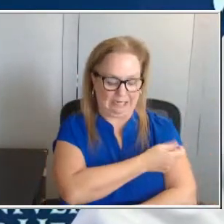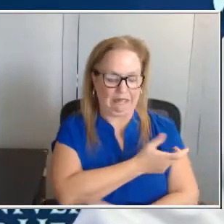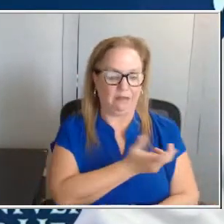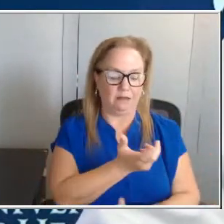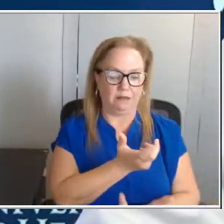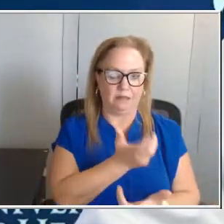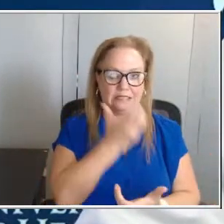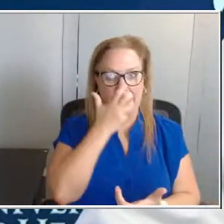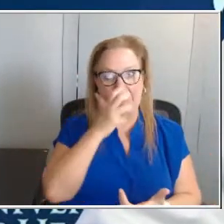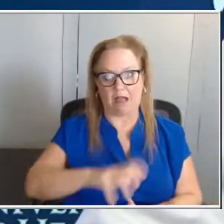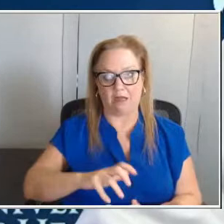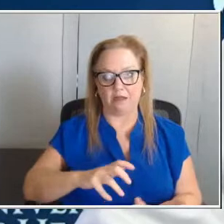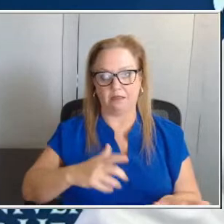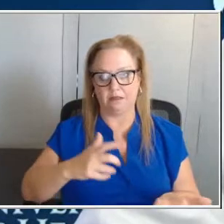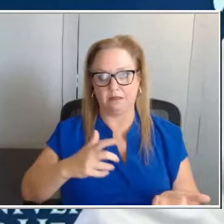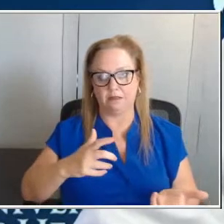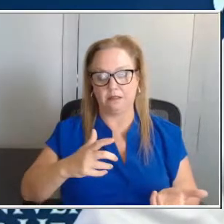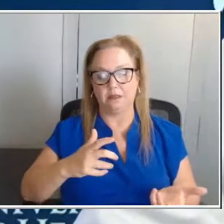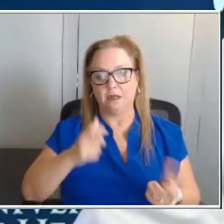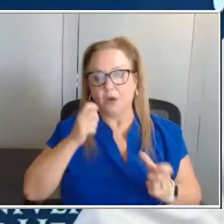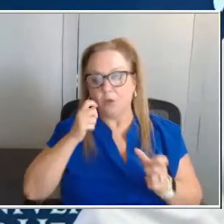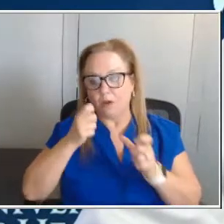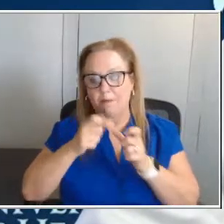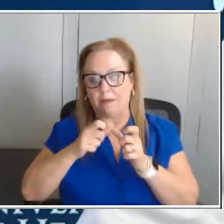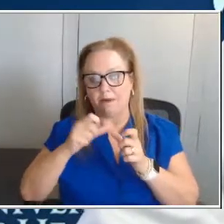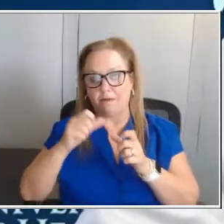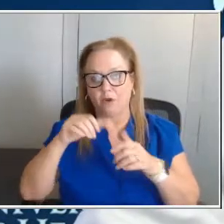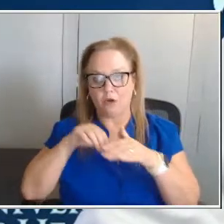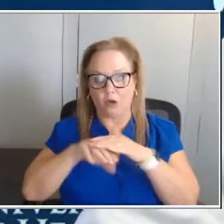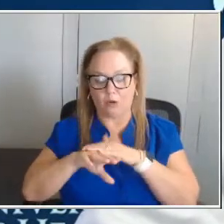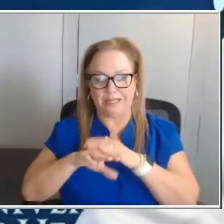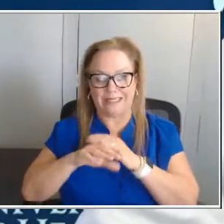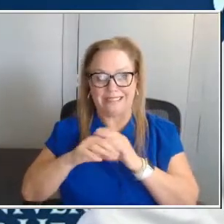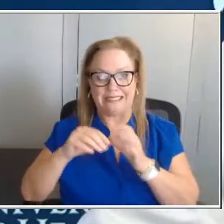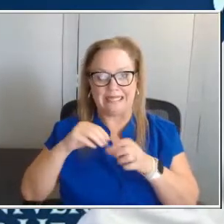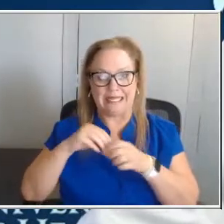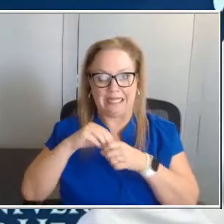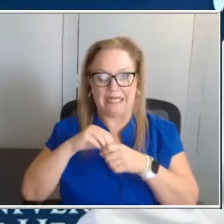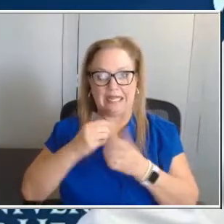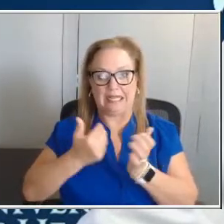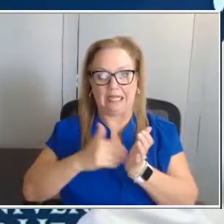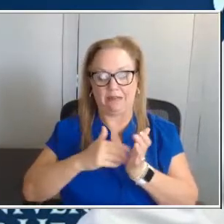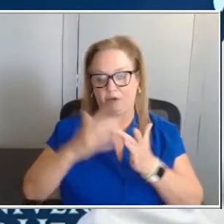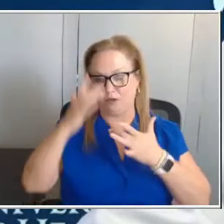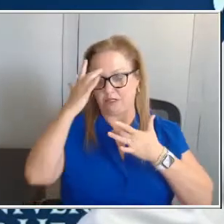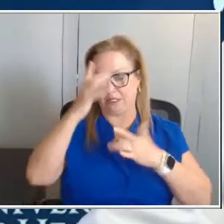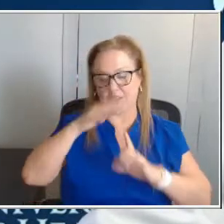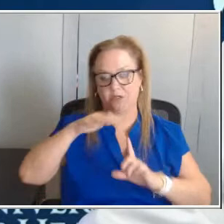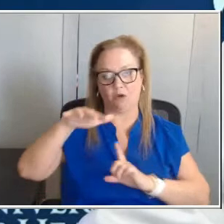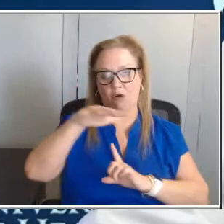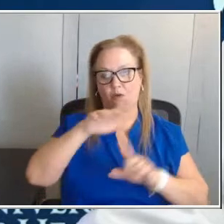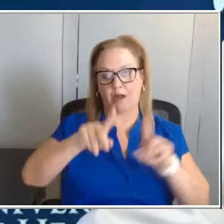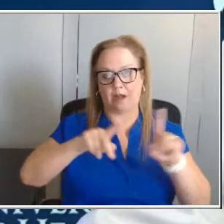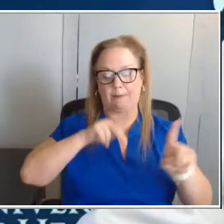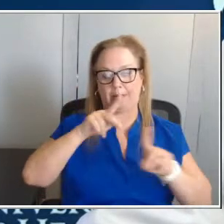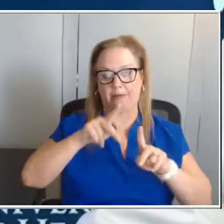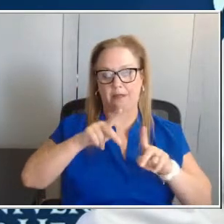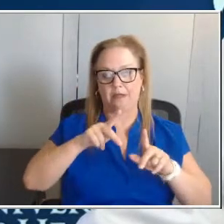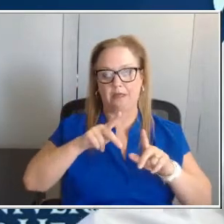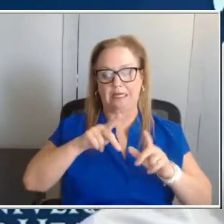hot. And remember, if you're going to go back inside again, just beware. If you're sick, don't go around a bunch of folks, and make sure you stay